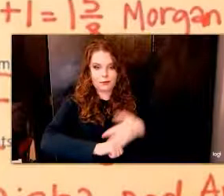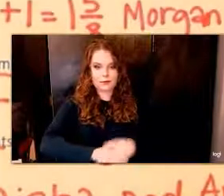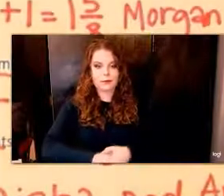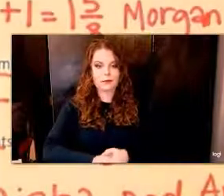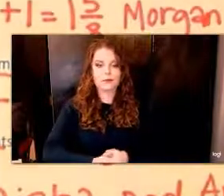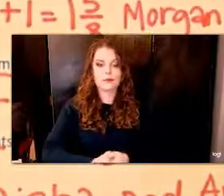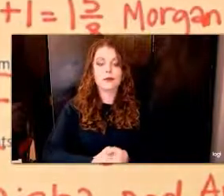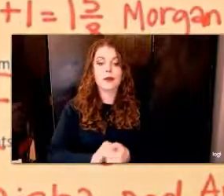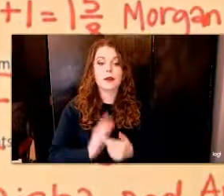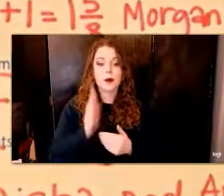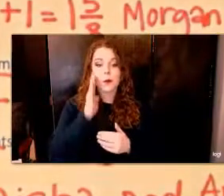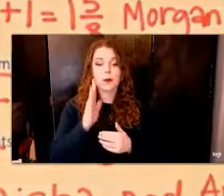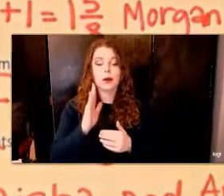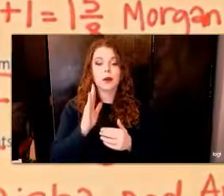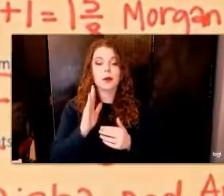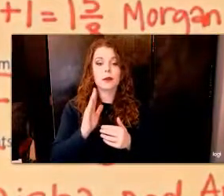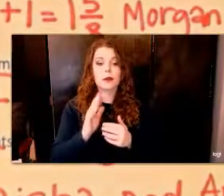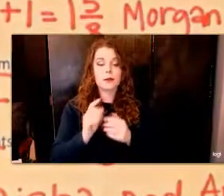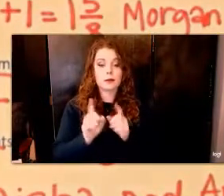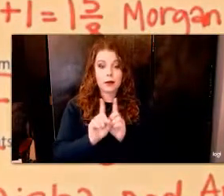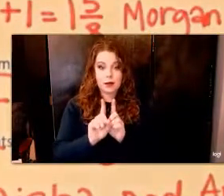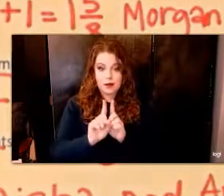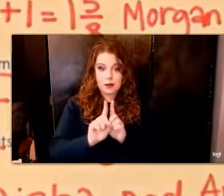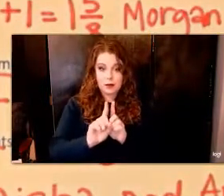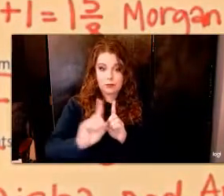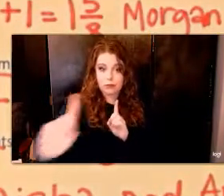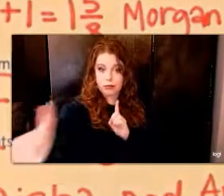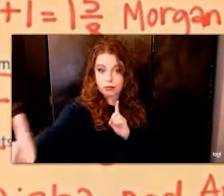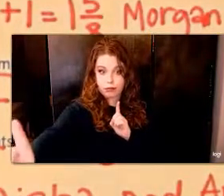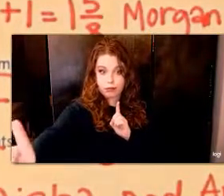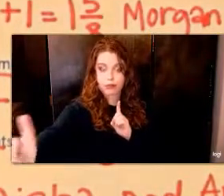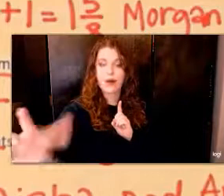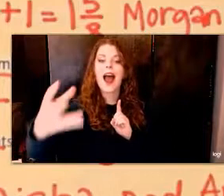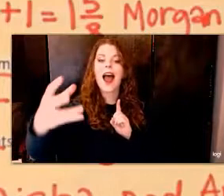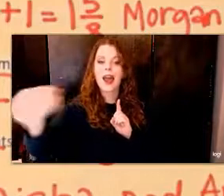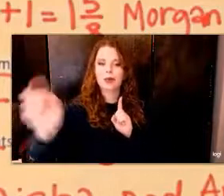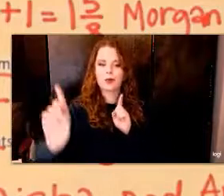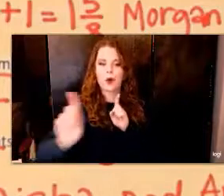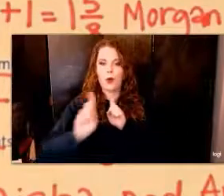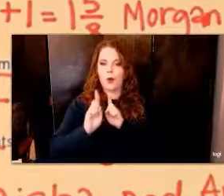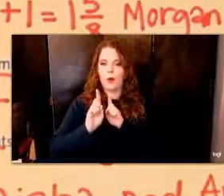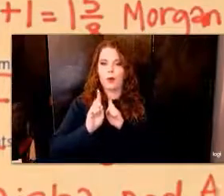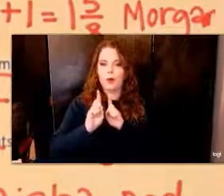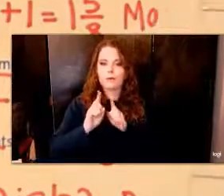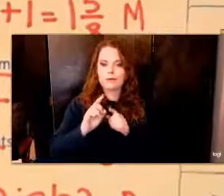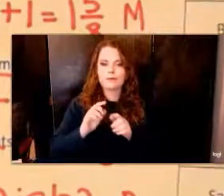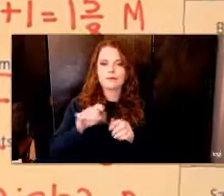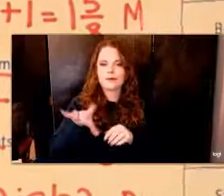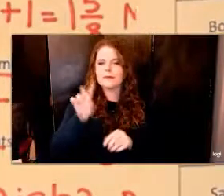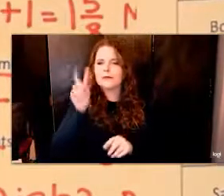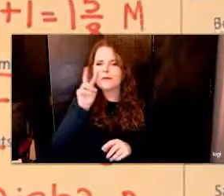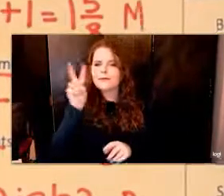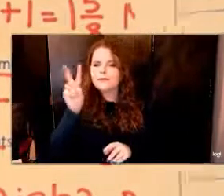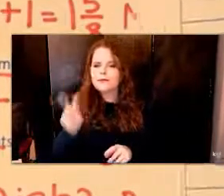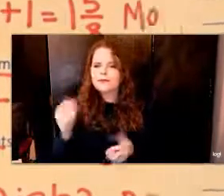in miles between the longest and the shortest distance. So I'm going to have to bring my data back in the picture here to look